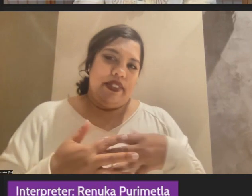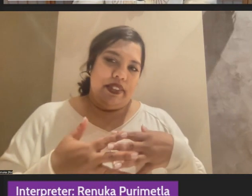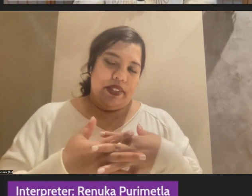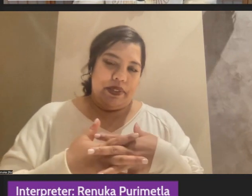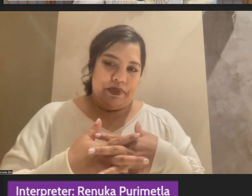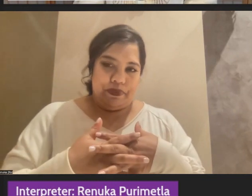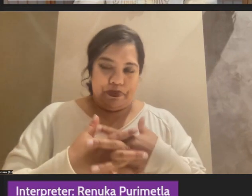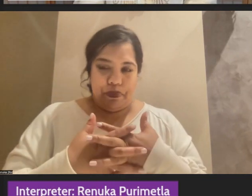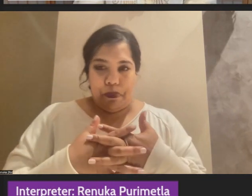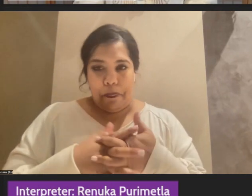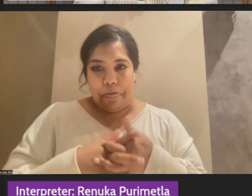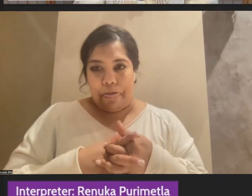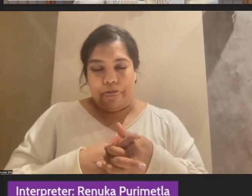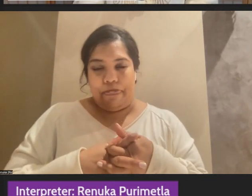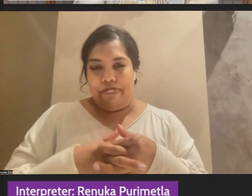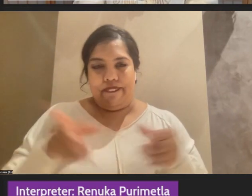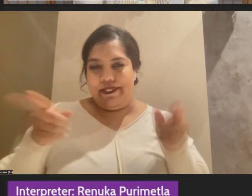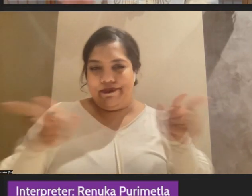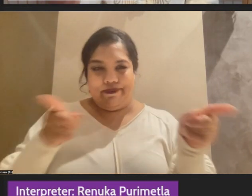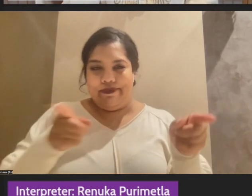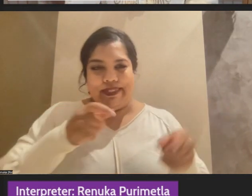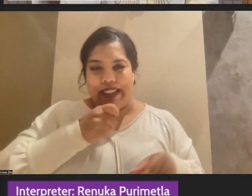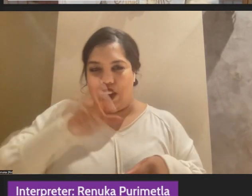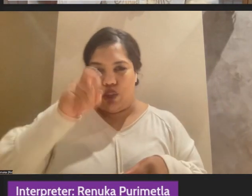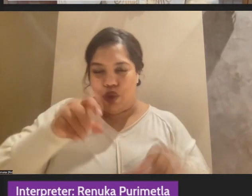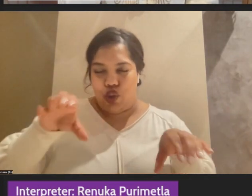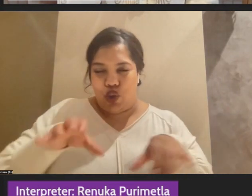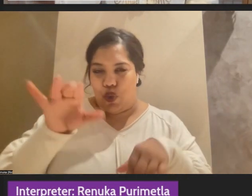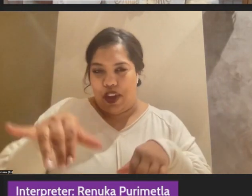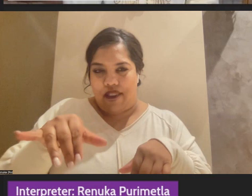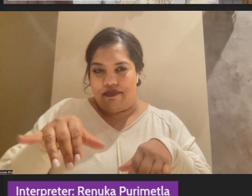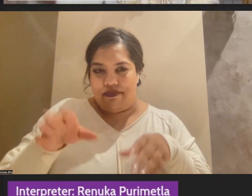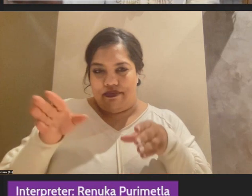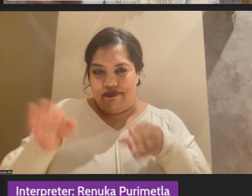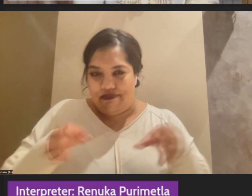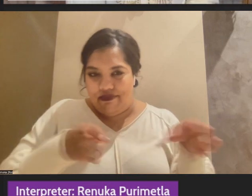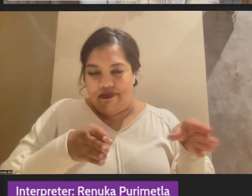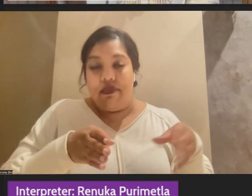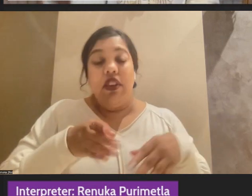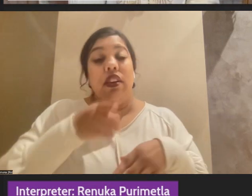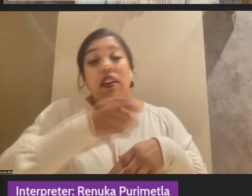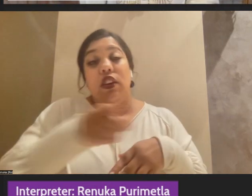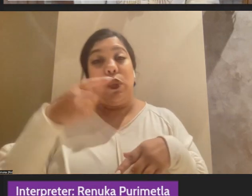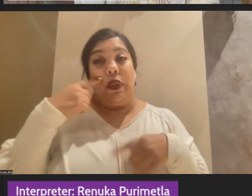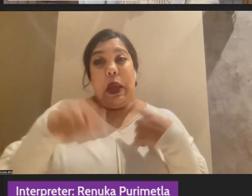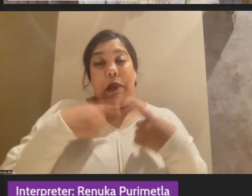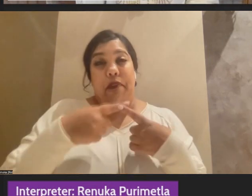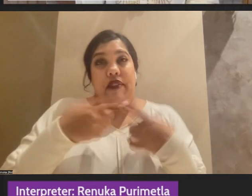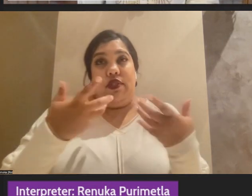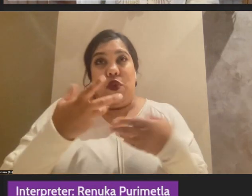It's not what it's meant to do. So find out what attributes are its natural